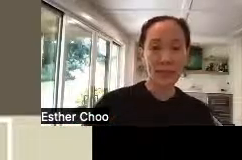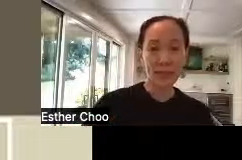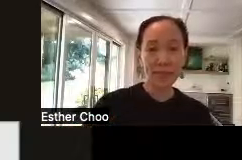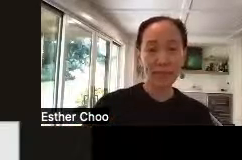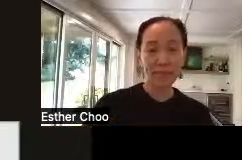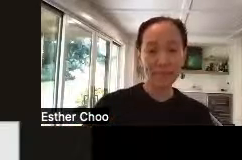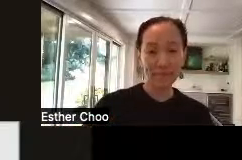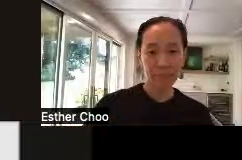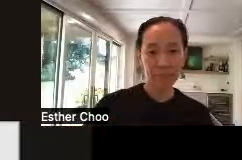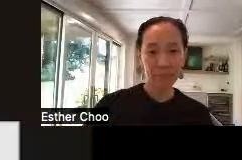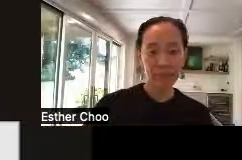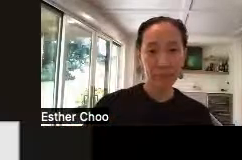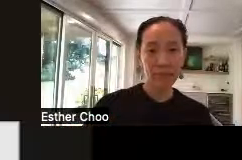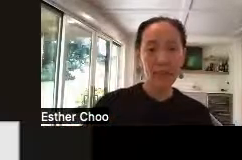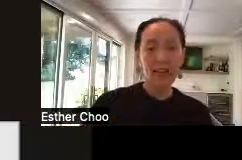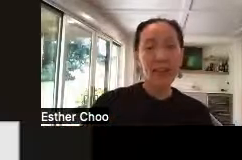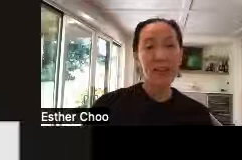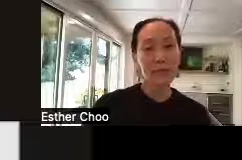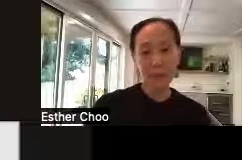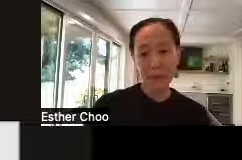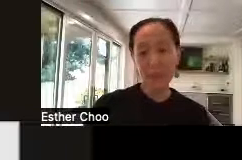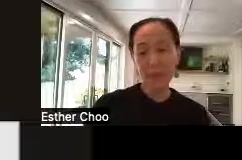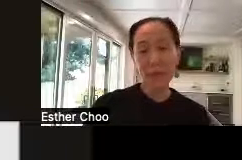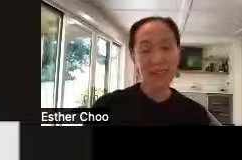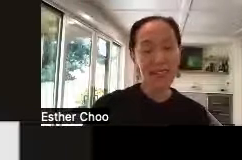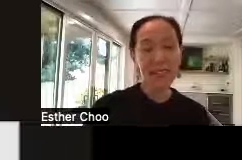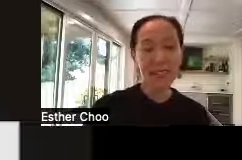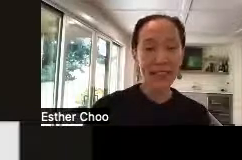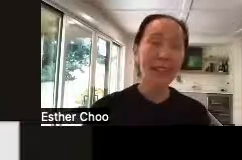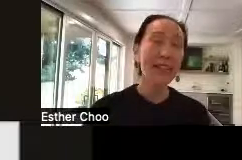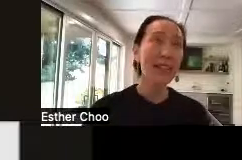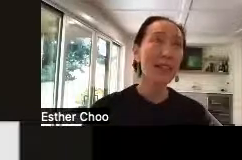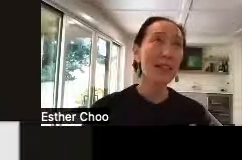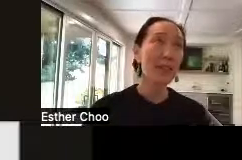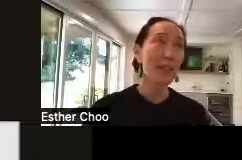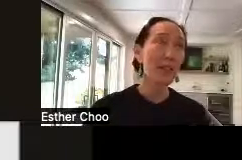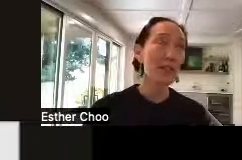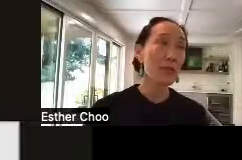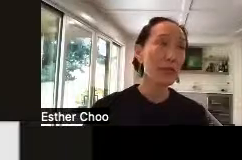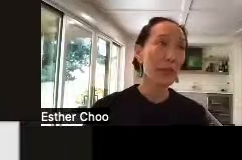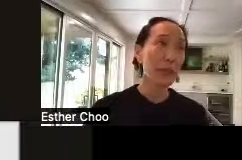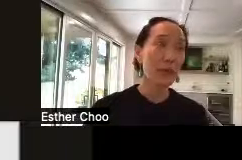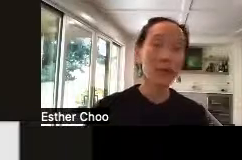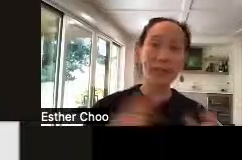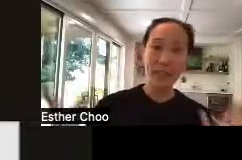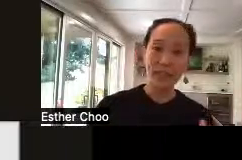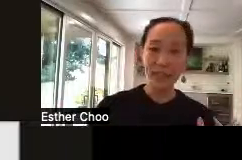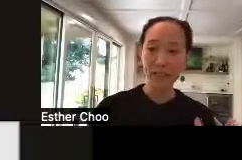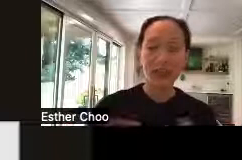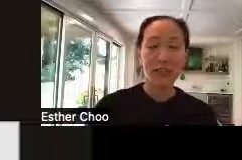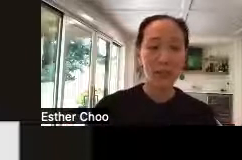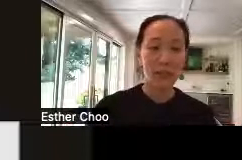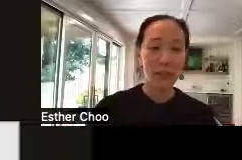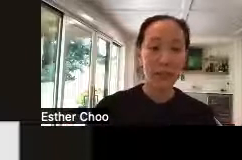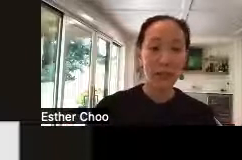success of that. I am a stickler for timelines. I think, in 2020, when